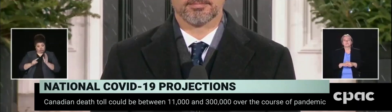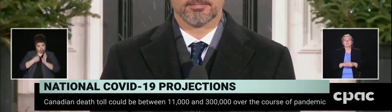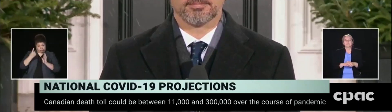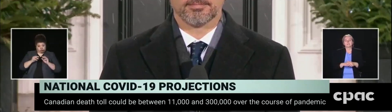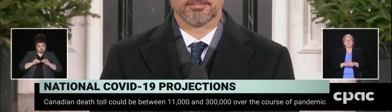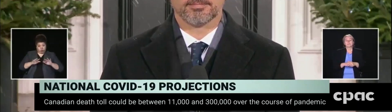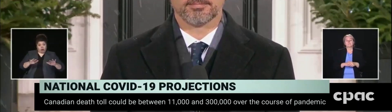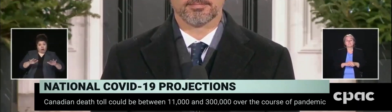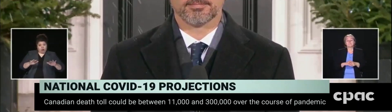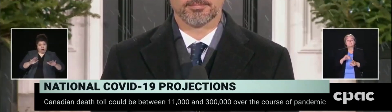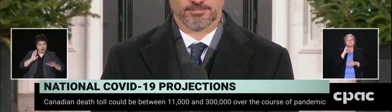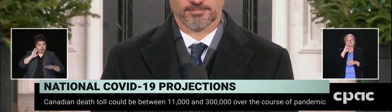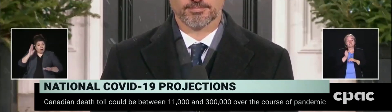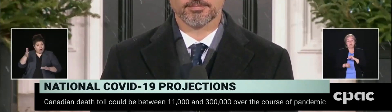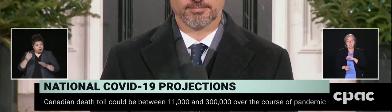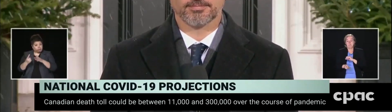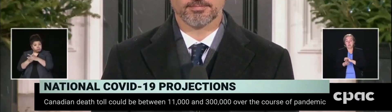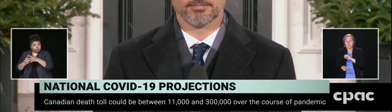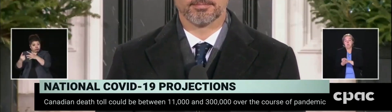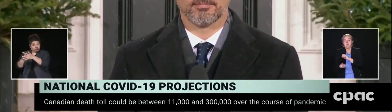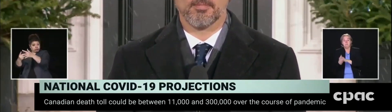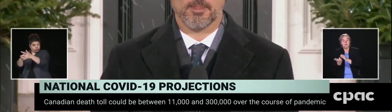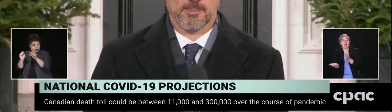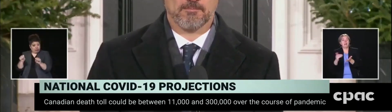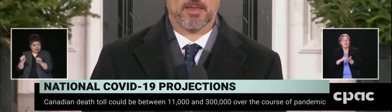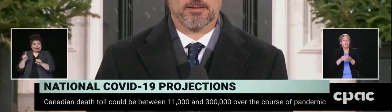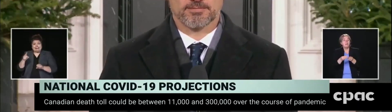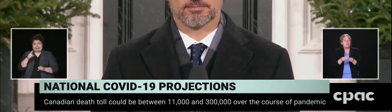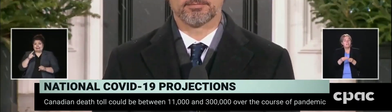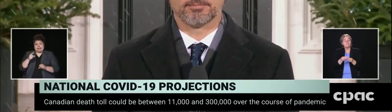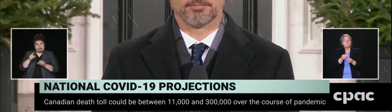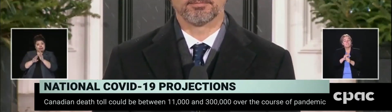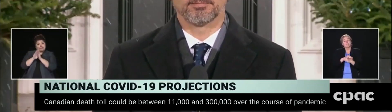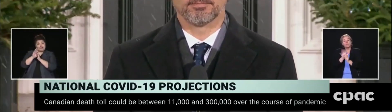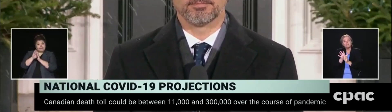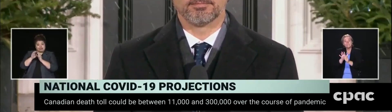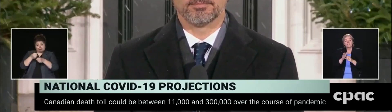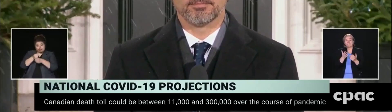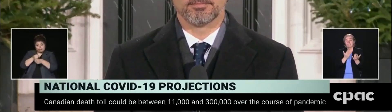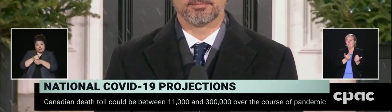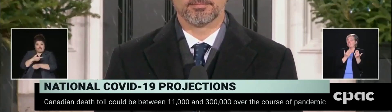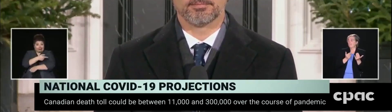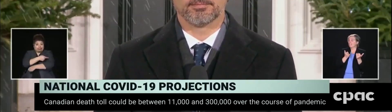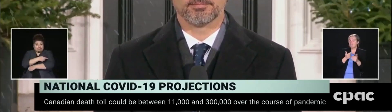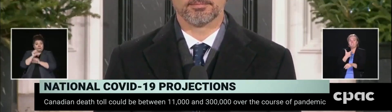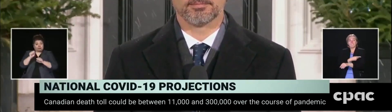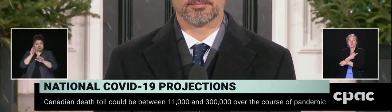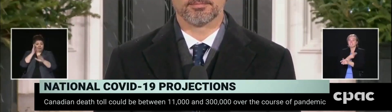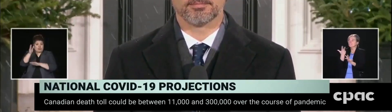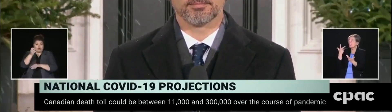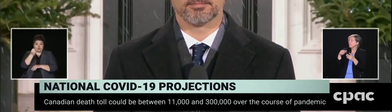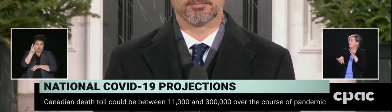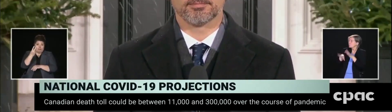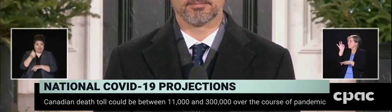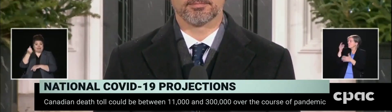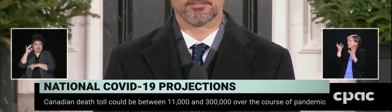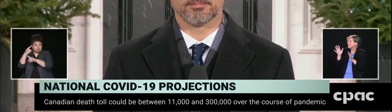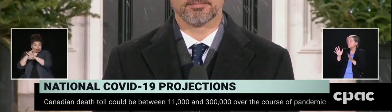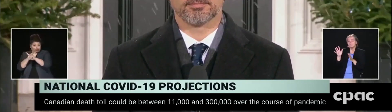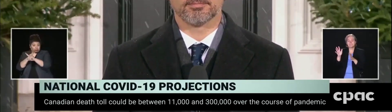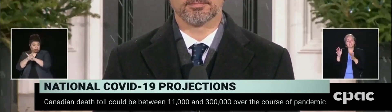out of this until we find a vaccine, which we're told is 12 to 18 months away at best, do you envision that we're going to have multiple waves